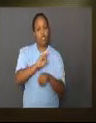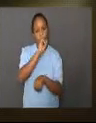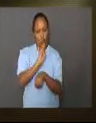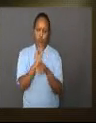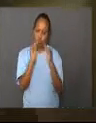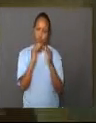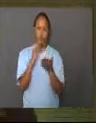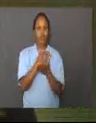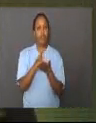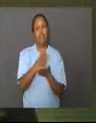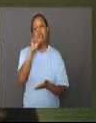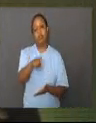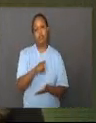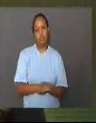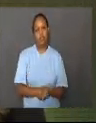citizens.